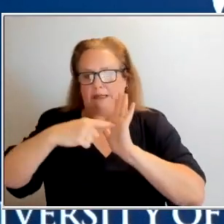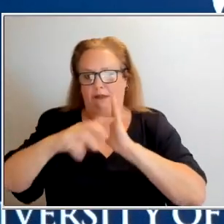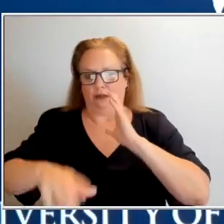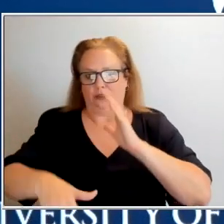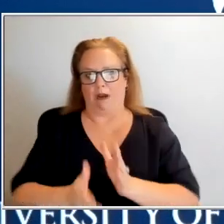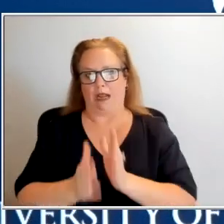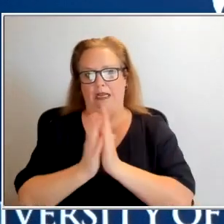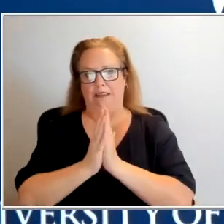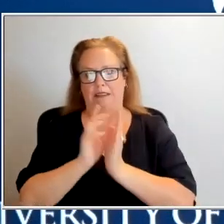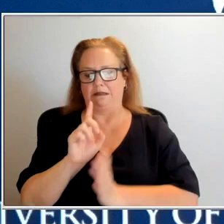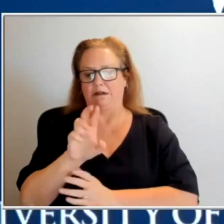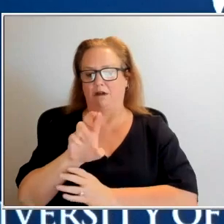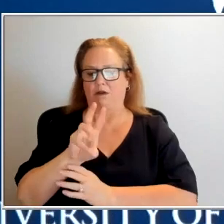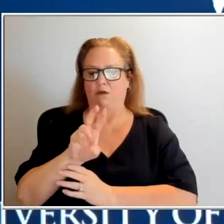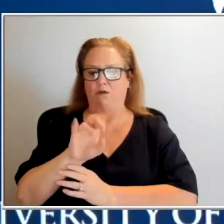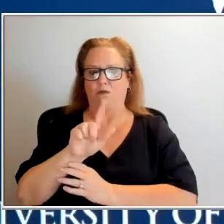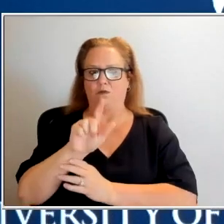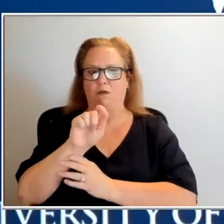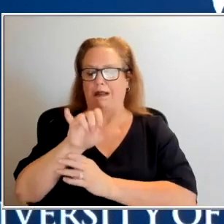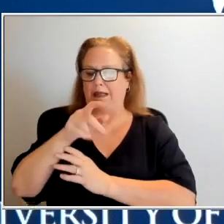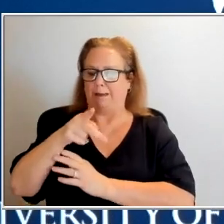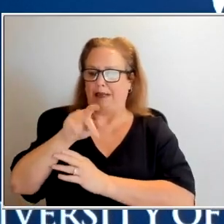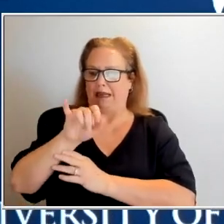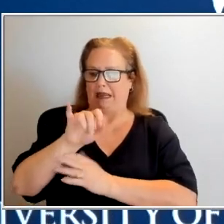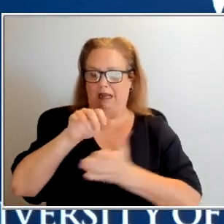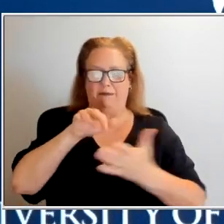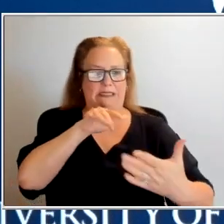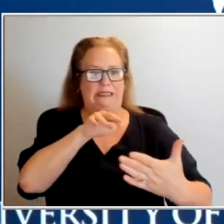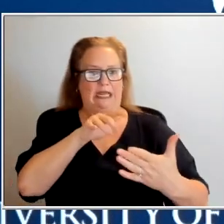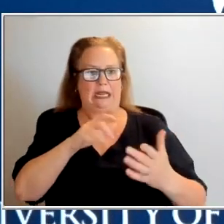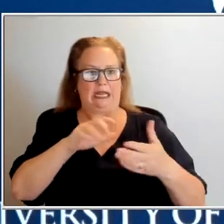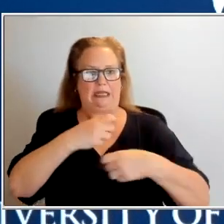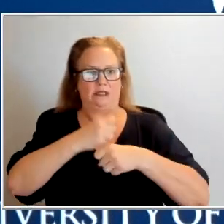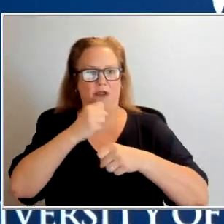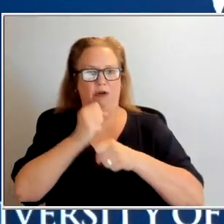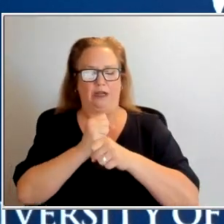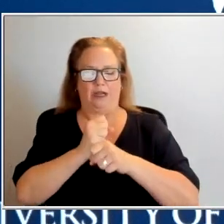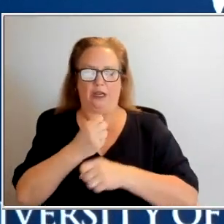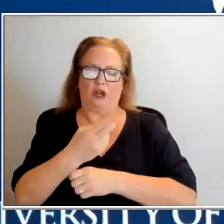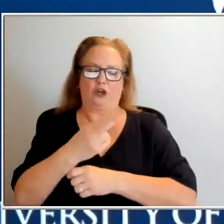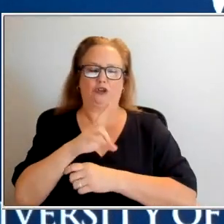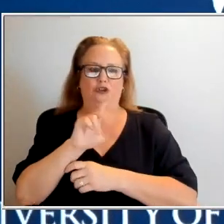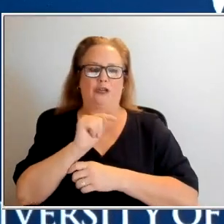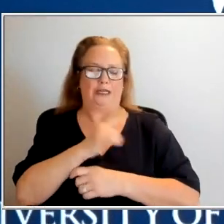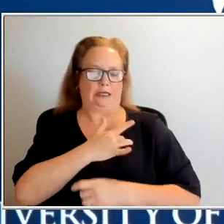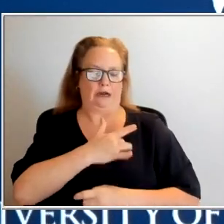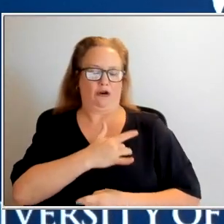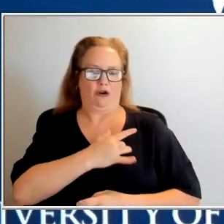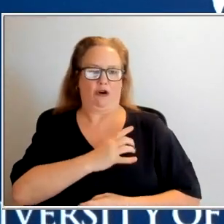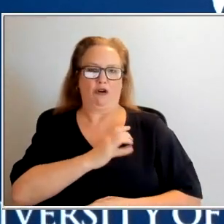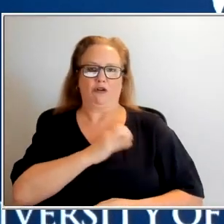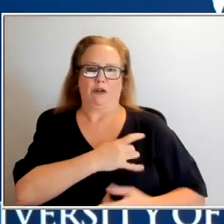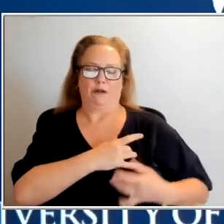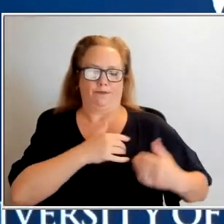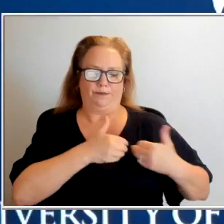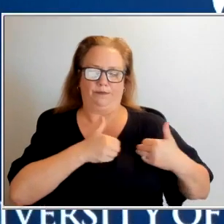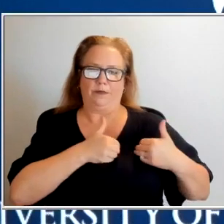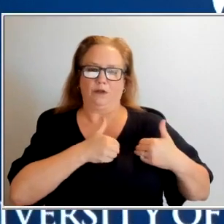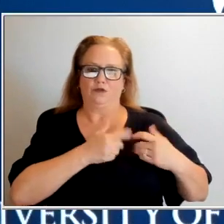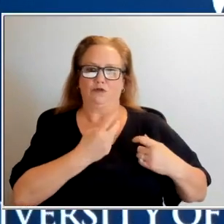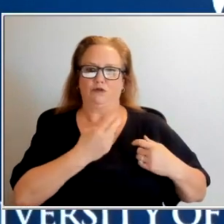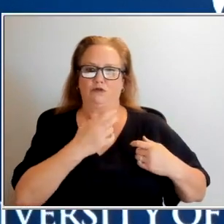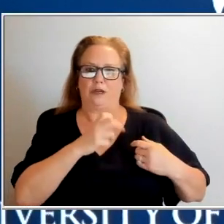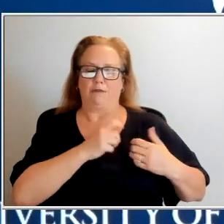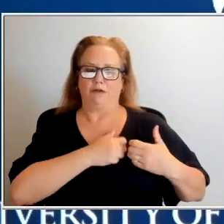Dr. Wiley is a PI of a study which is creating a little shunt within the heart between two chambers to offload the pressure